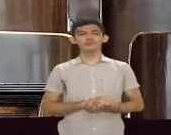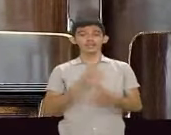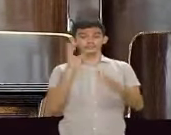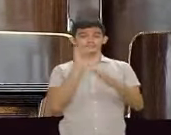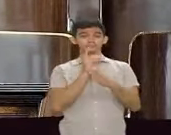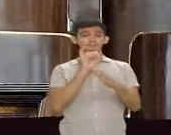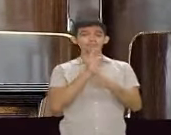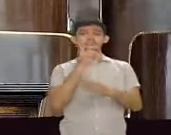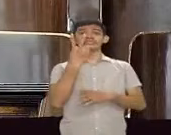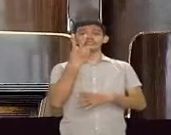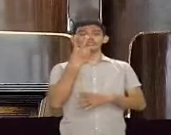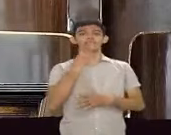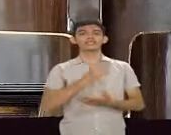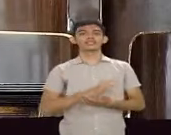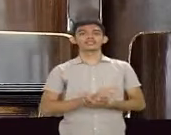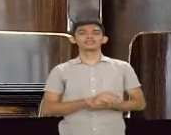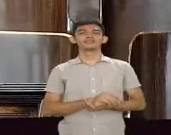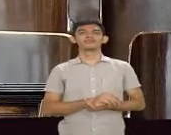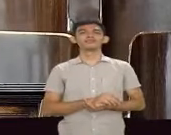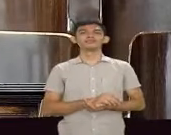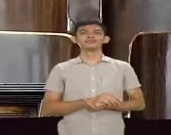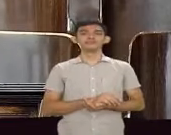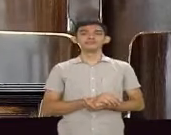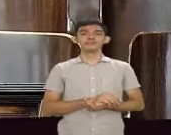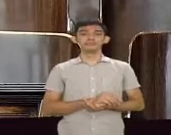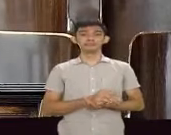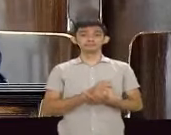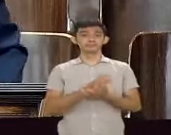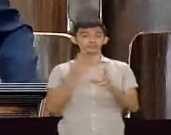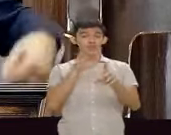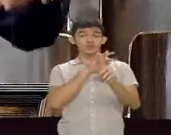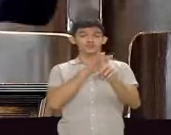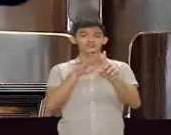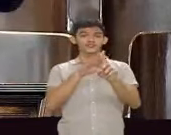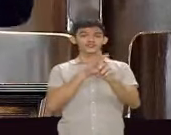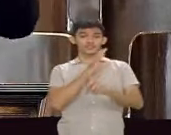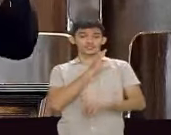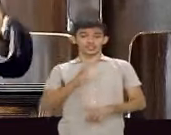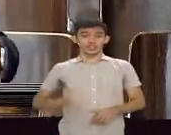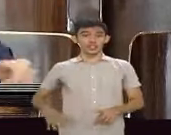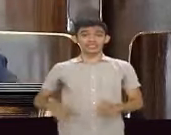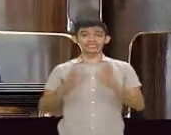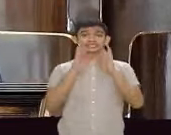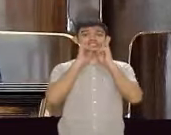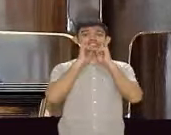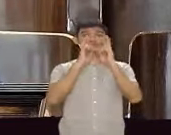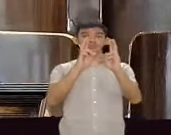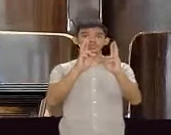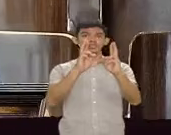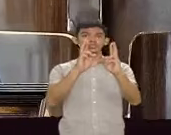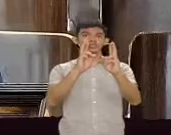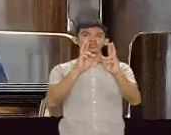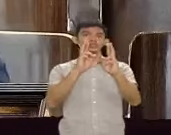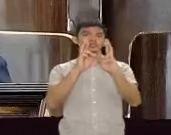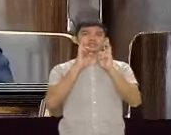The interruption. And secondly, under this point, notice Christ's response, the inquiry of Christ's